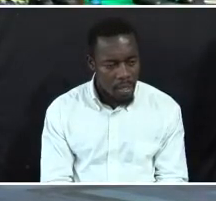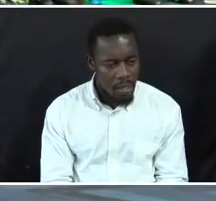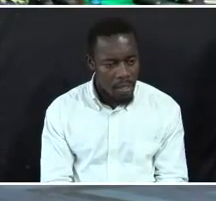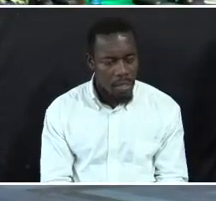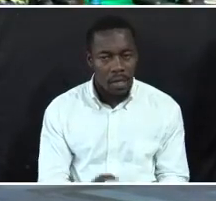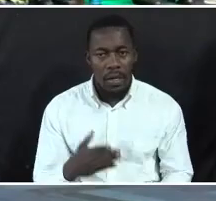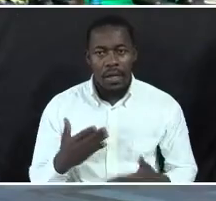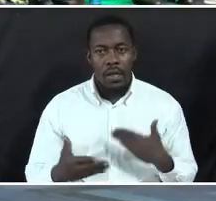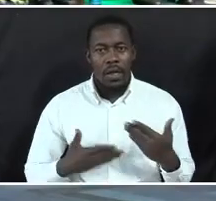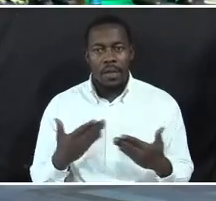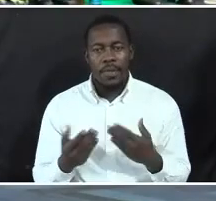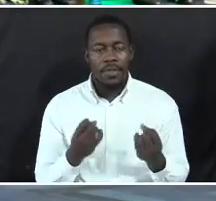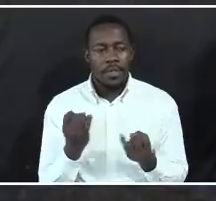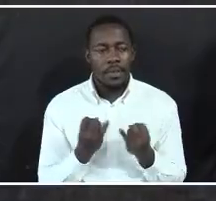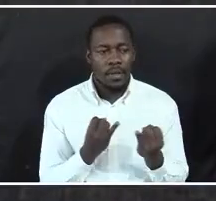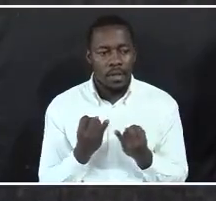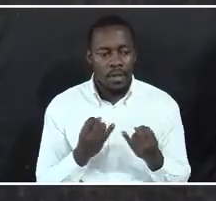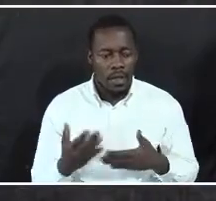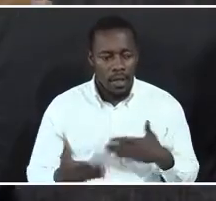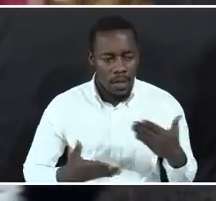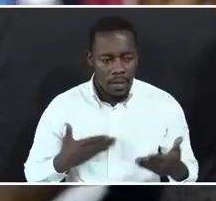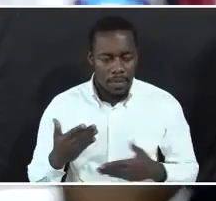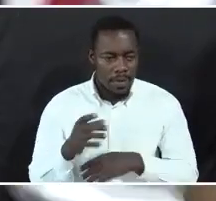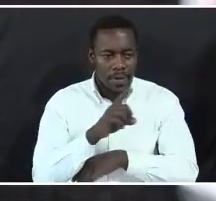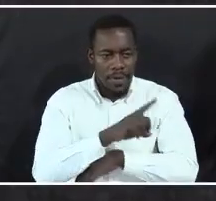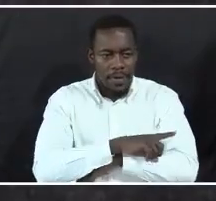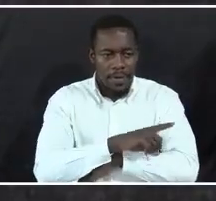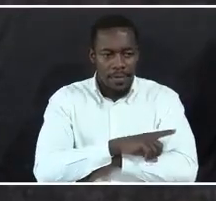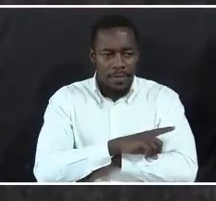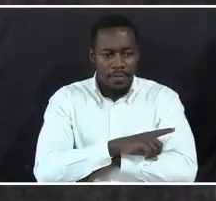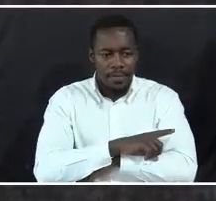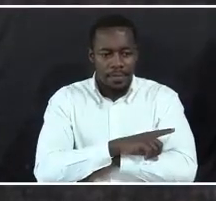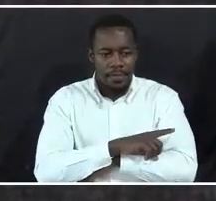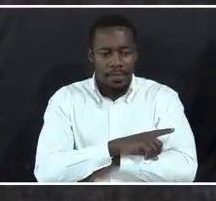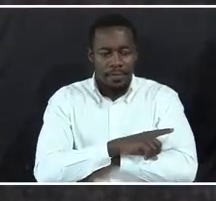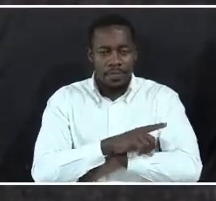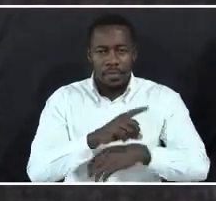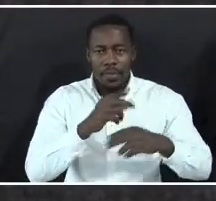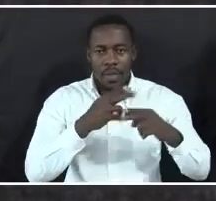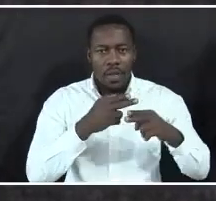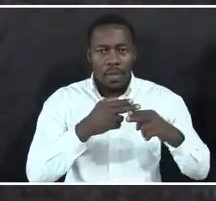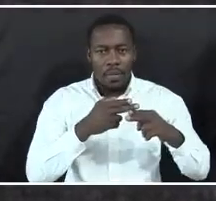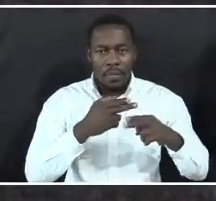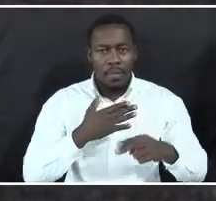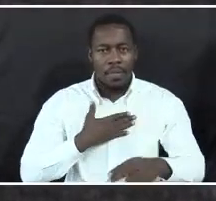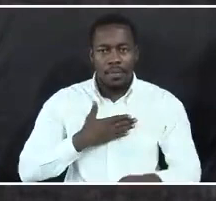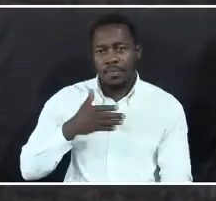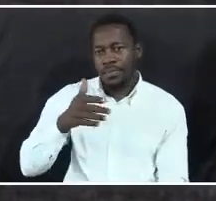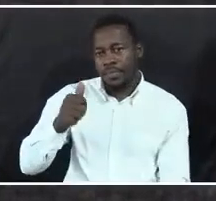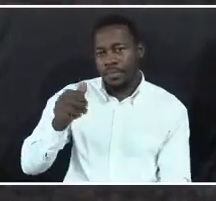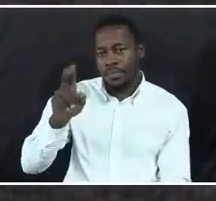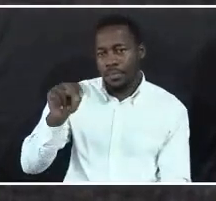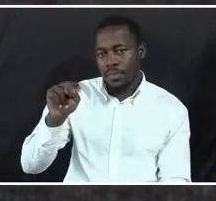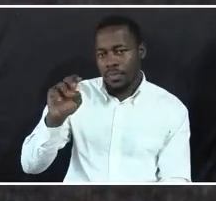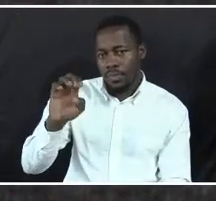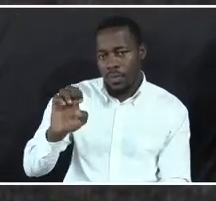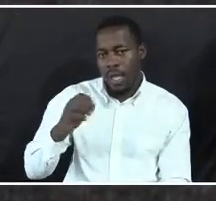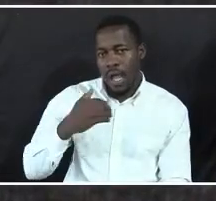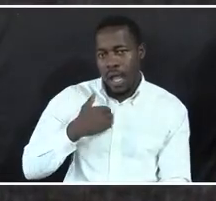Happy Sabbath. Happy day. Happy day. Happy Sabbath. My name is Anya Mocha and I